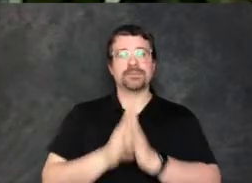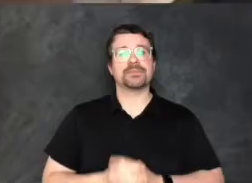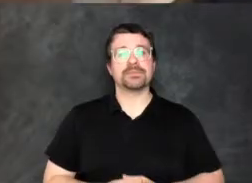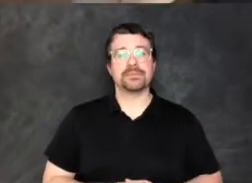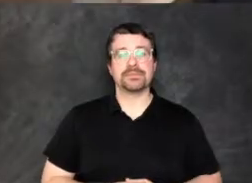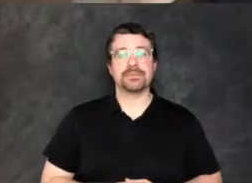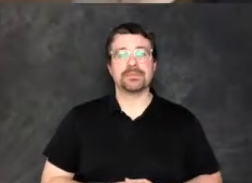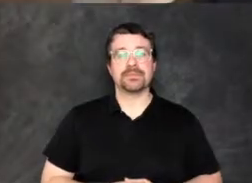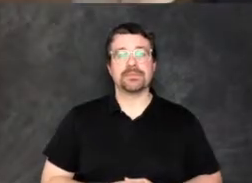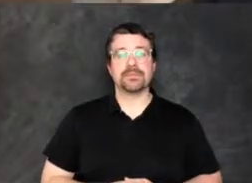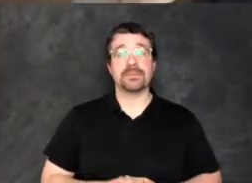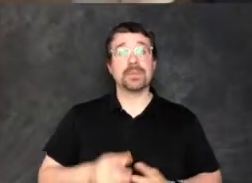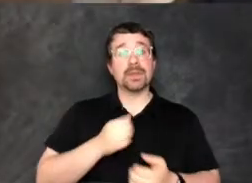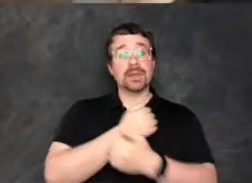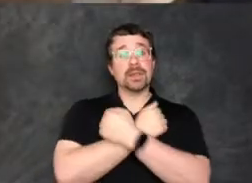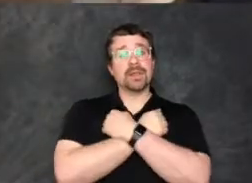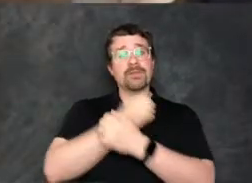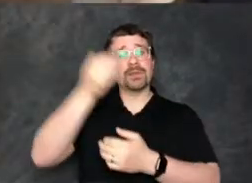Let us pray.